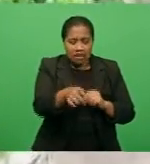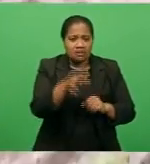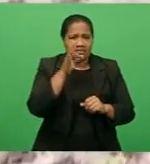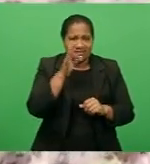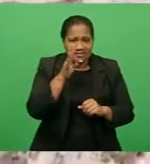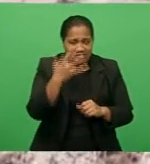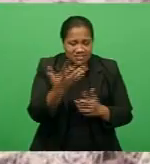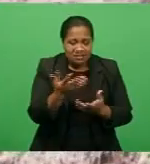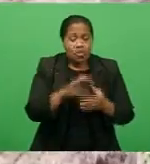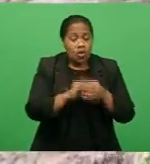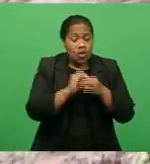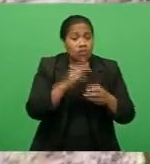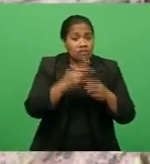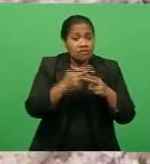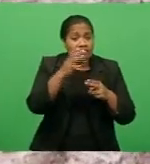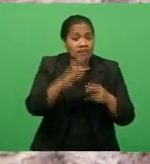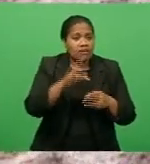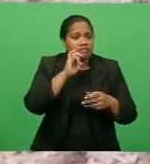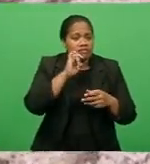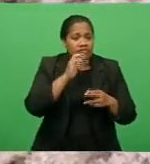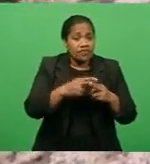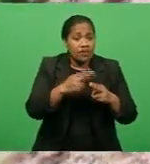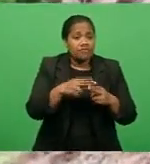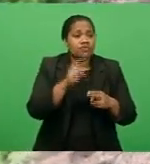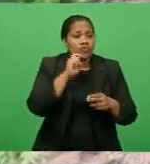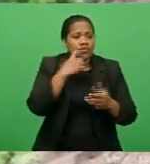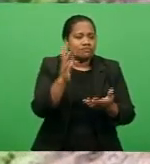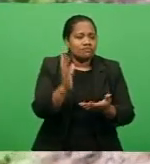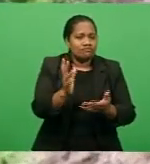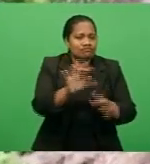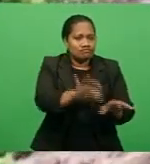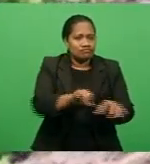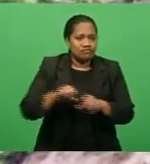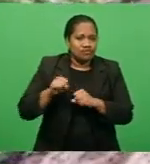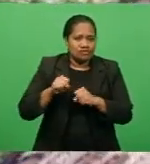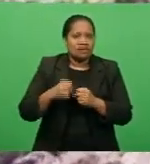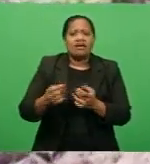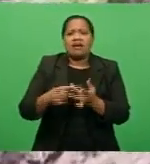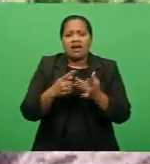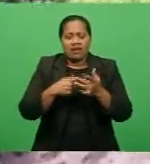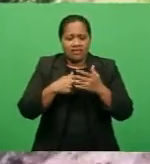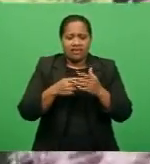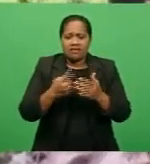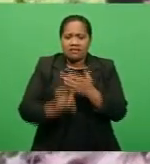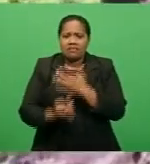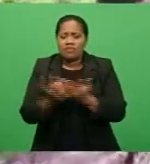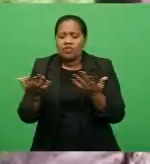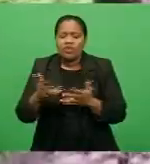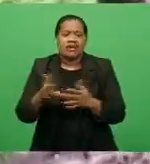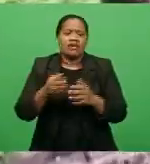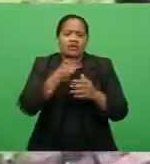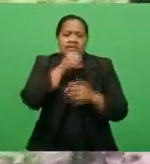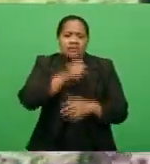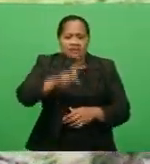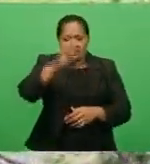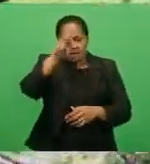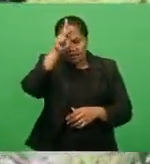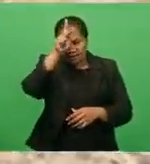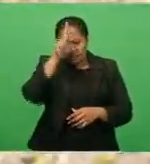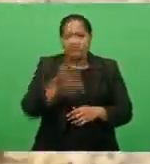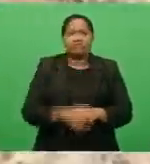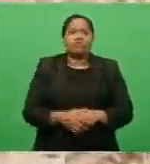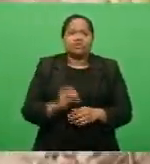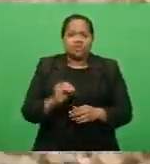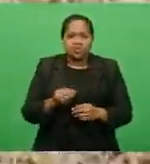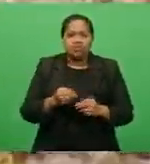farm is yet to be arrested. Raids and seizures continue on Kandava with more than 500 plants discovered through aerial